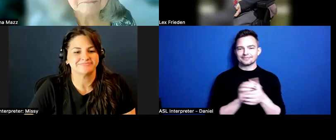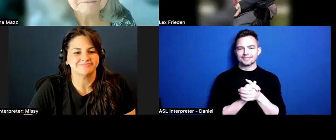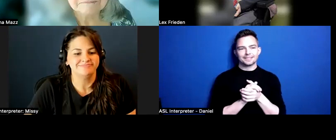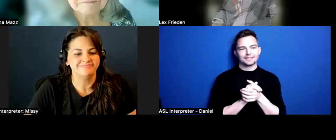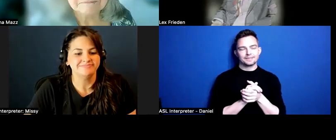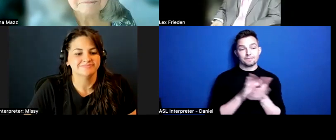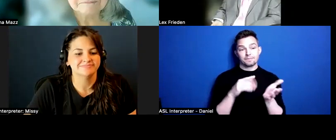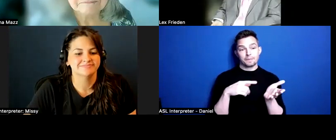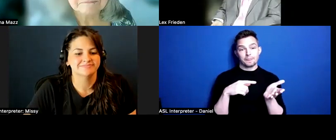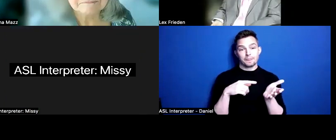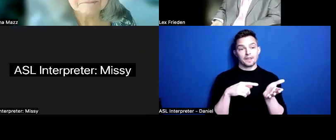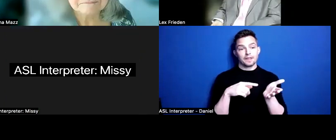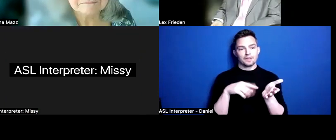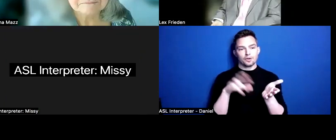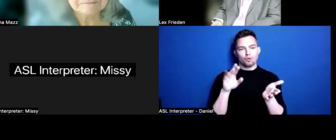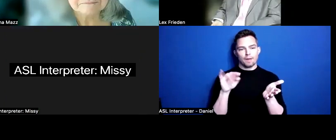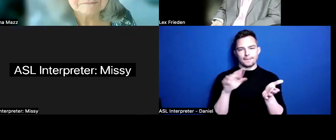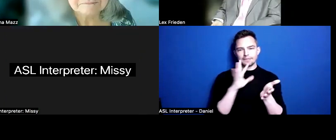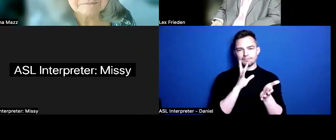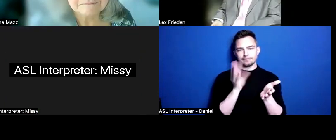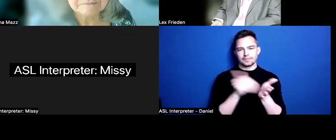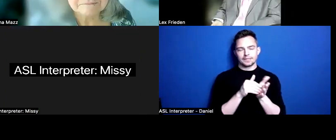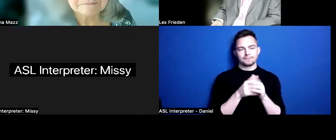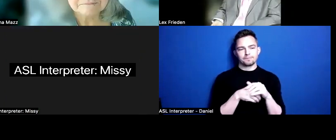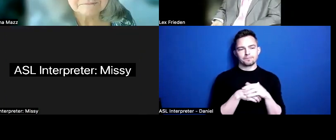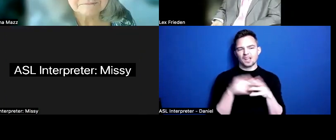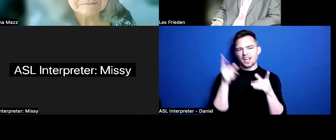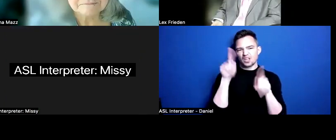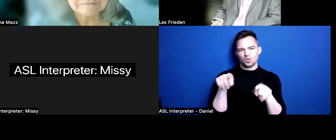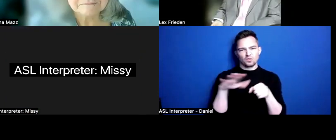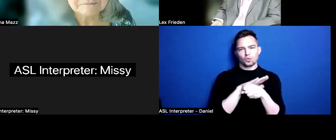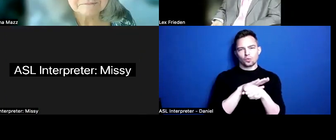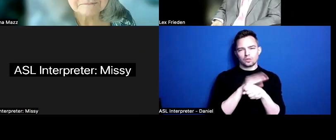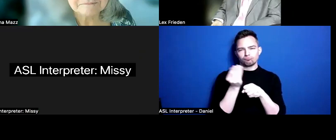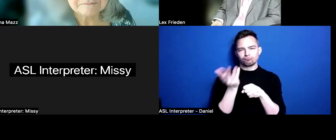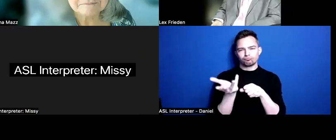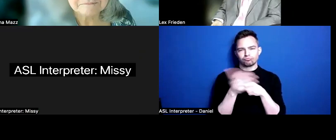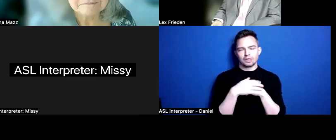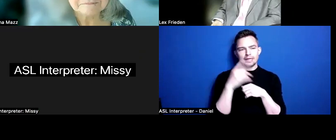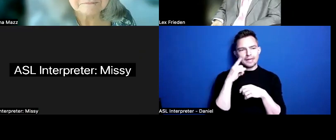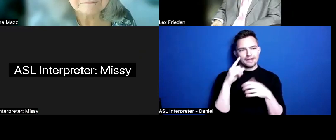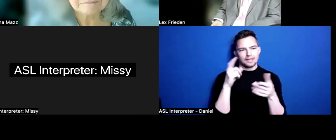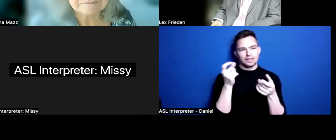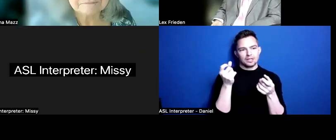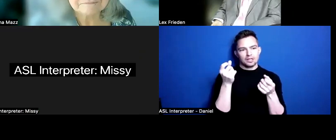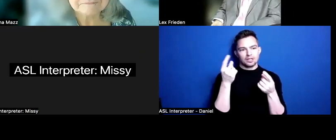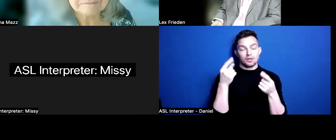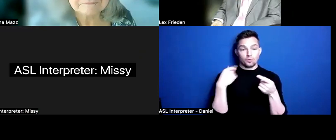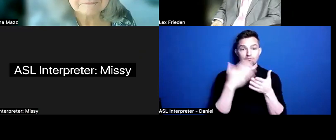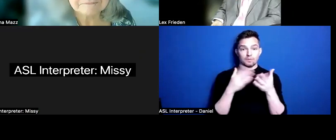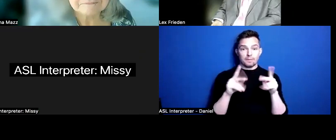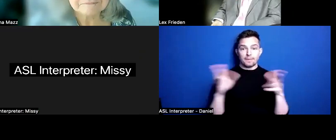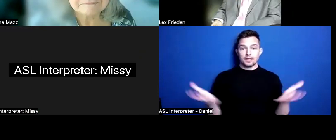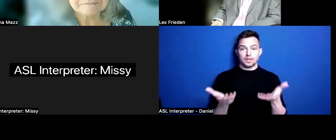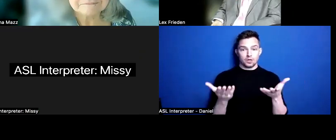And this is, let me just say, Robin, I agree with you totally. And I think, you know, understanding again, because we have people here that are, I guess,